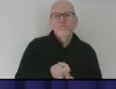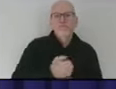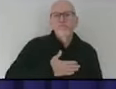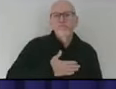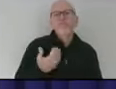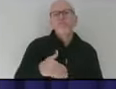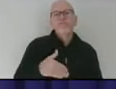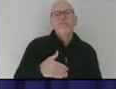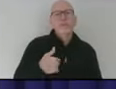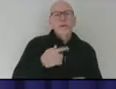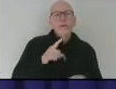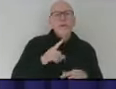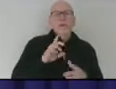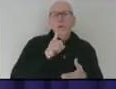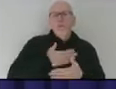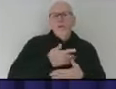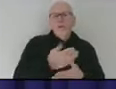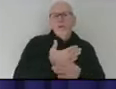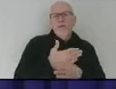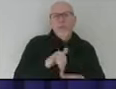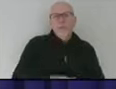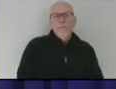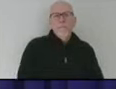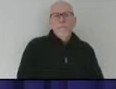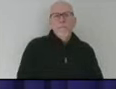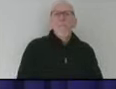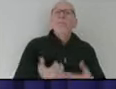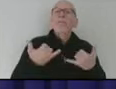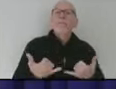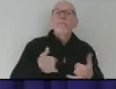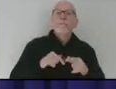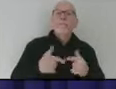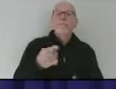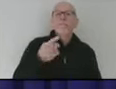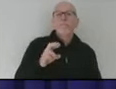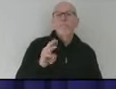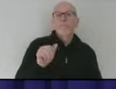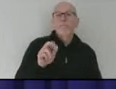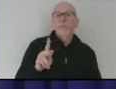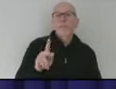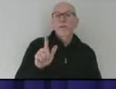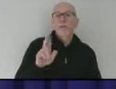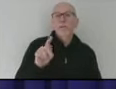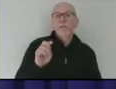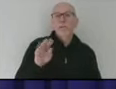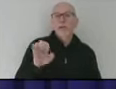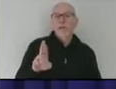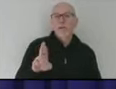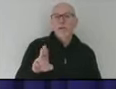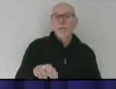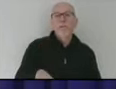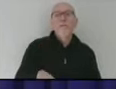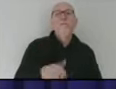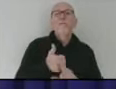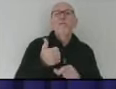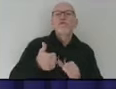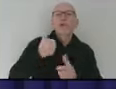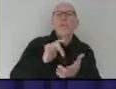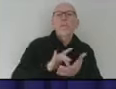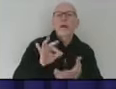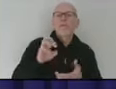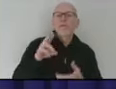much I appreciate you sharing that. It's now my pleasure to go to Dr. Mark Lutzkmeier. He is Chief Medical Officer